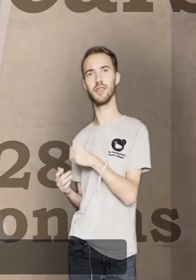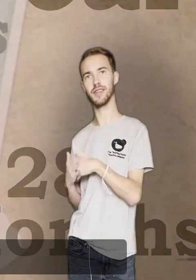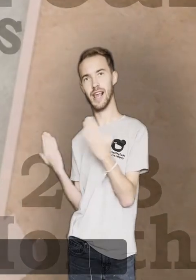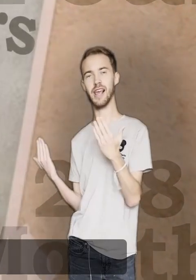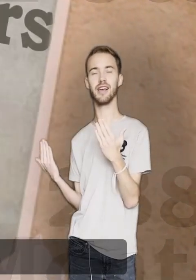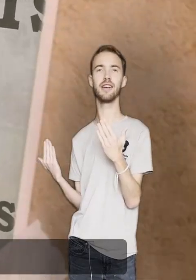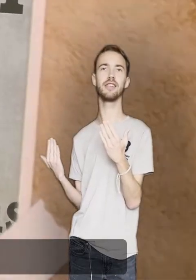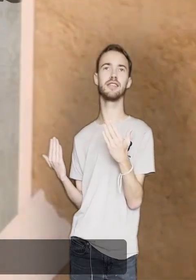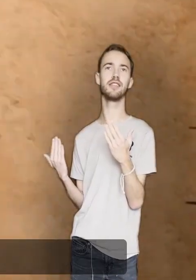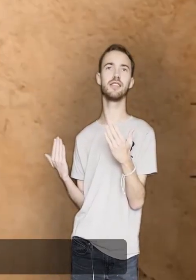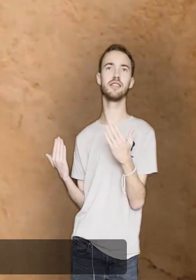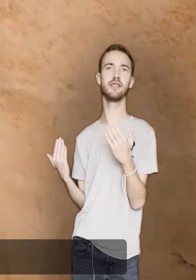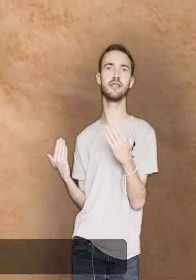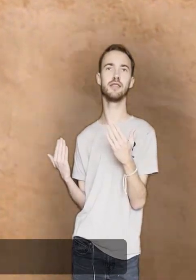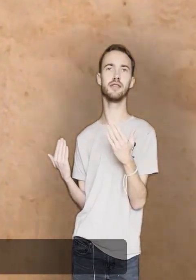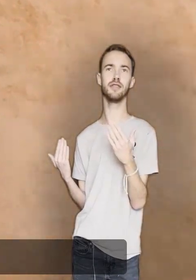8,760 days.